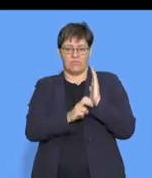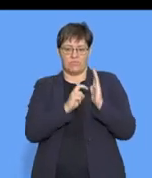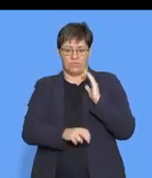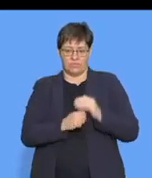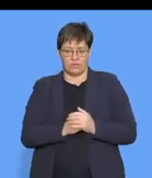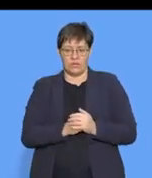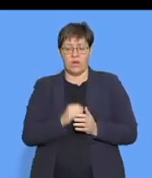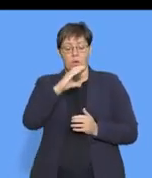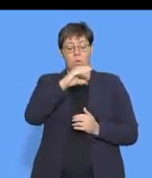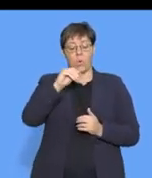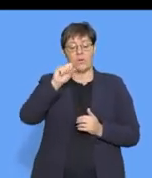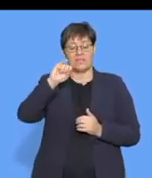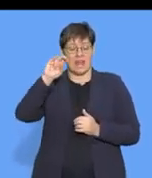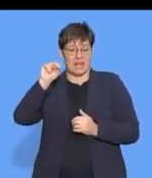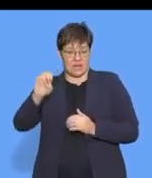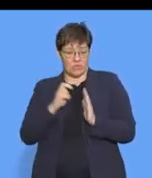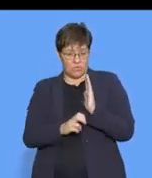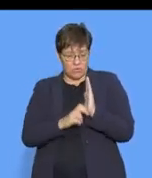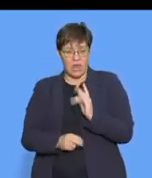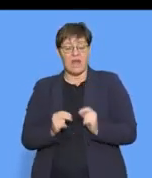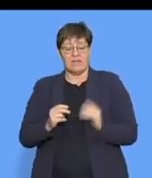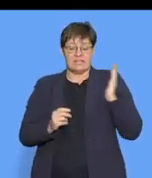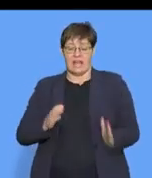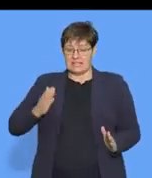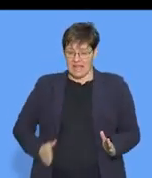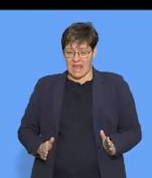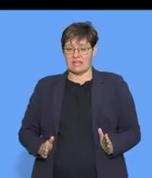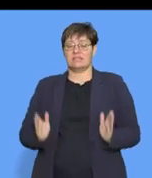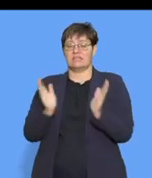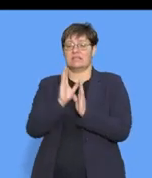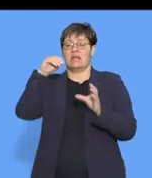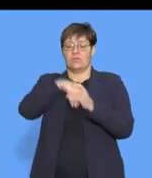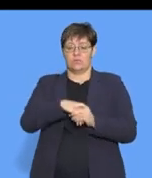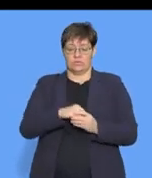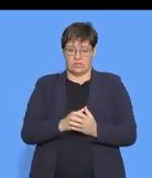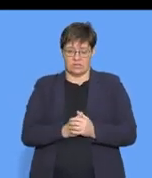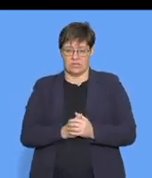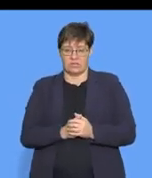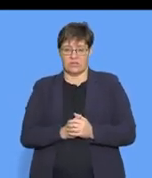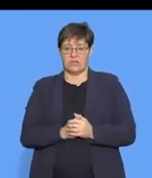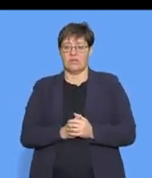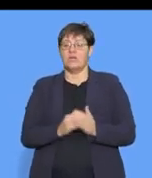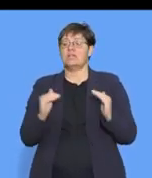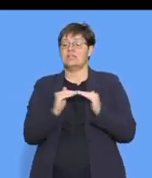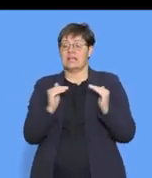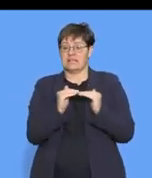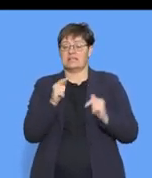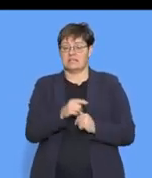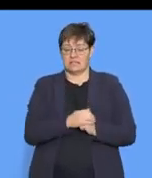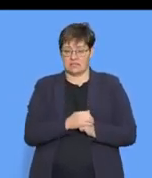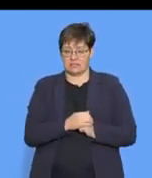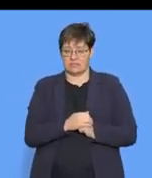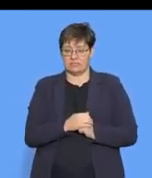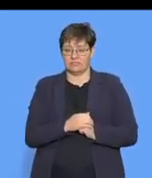use cosine rule when you had two sides and an included angle, and then you'd use the standard versions of the cosine